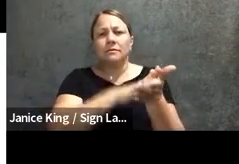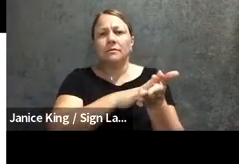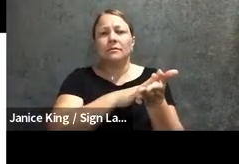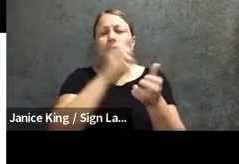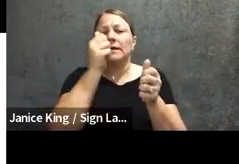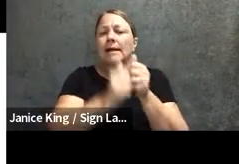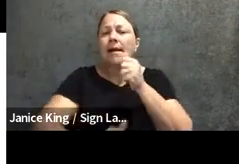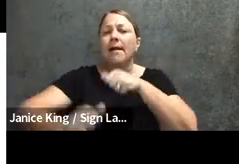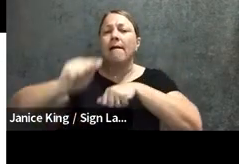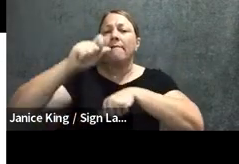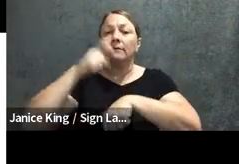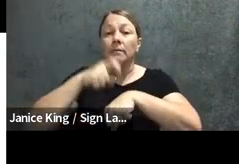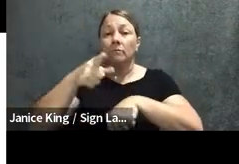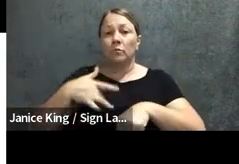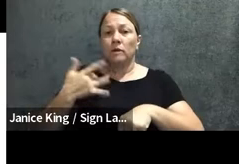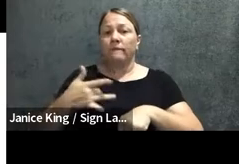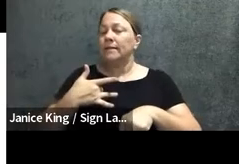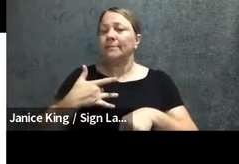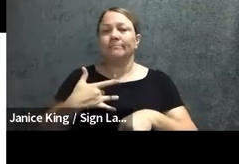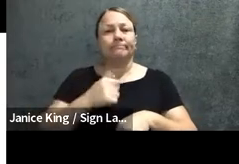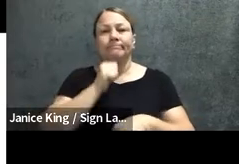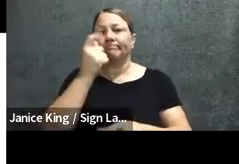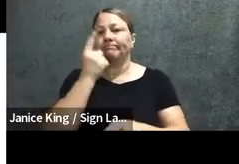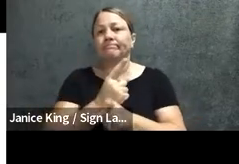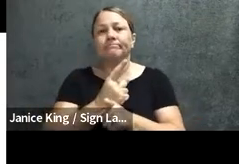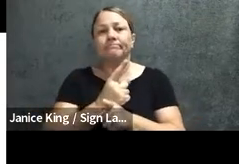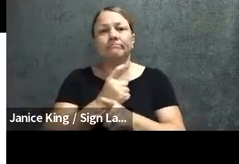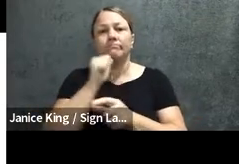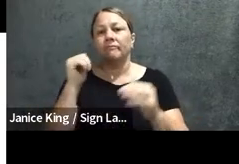treated unfairly. Note the time, the date,